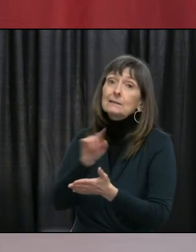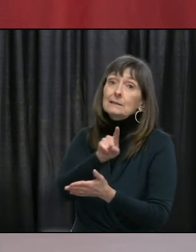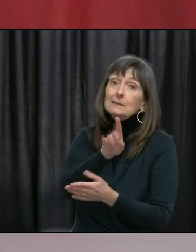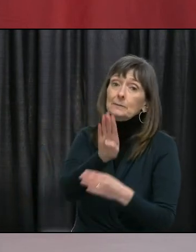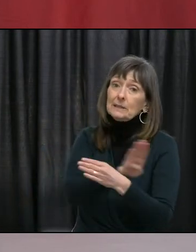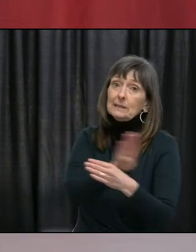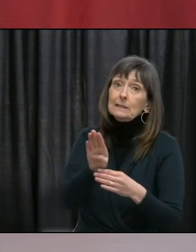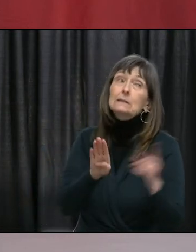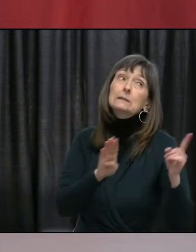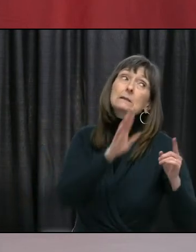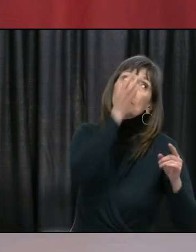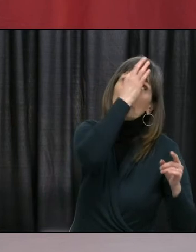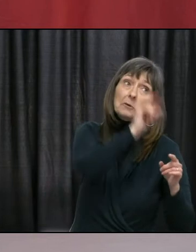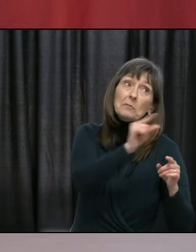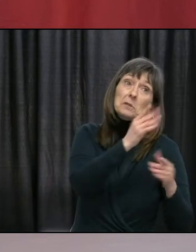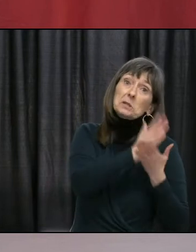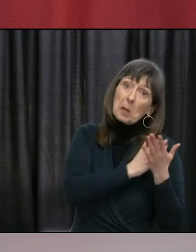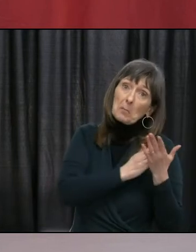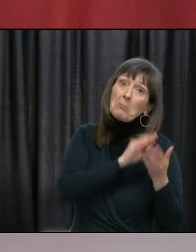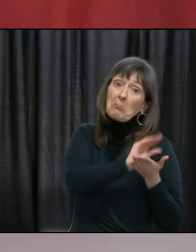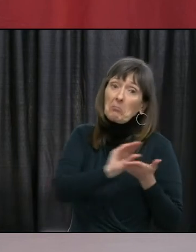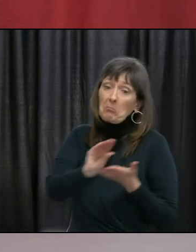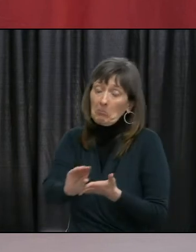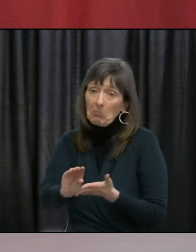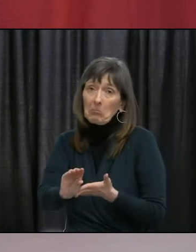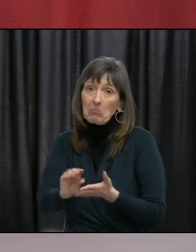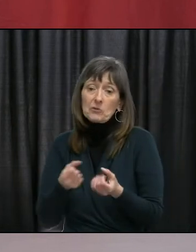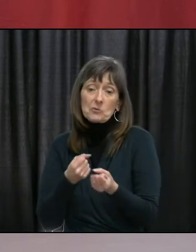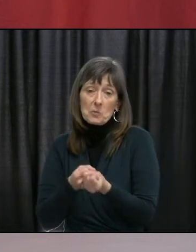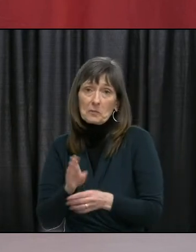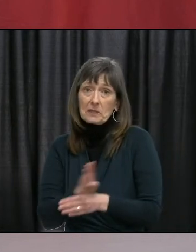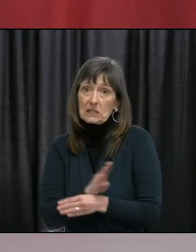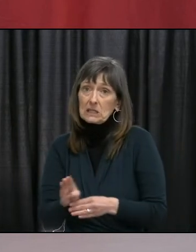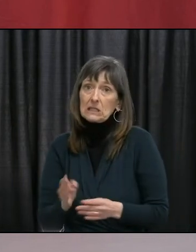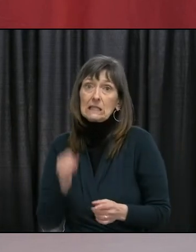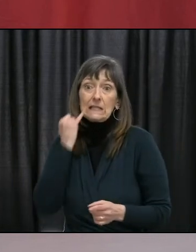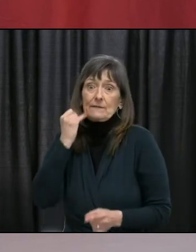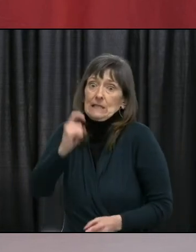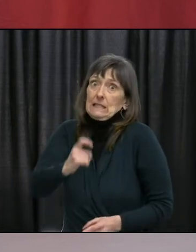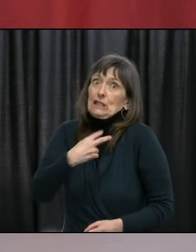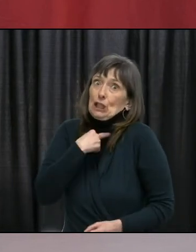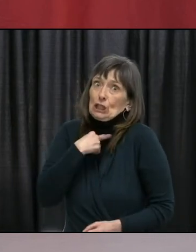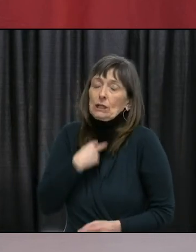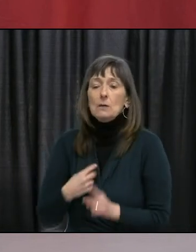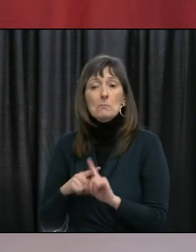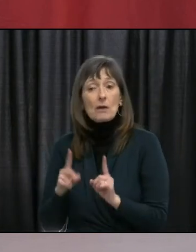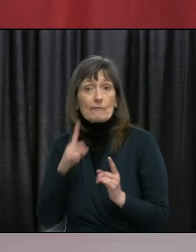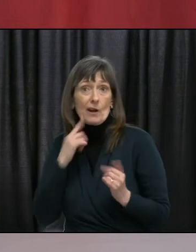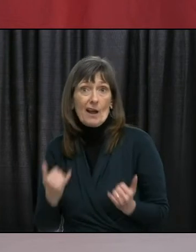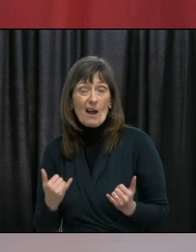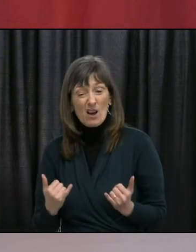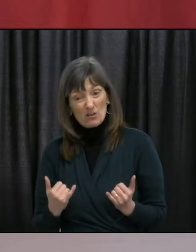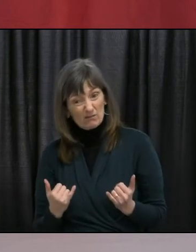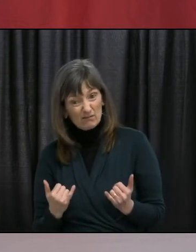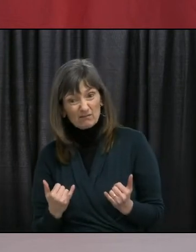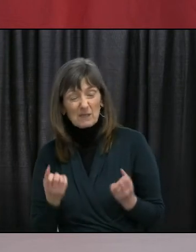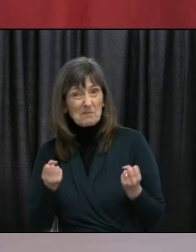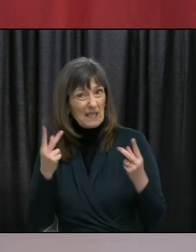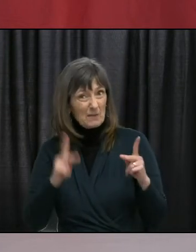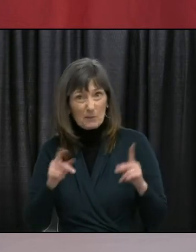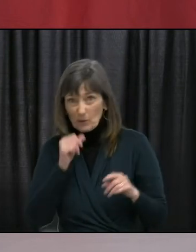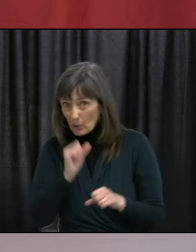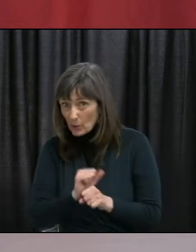some supports in place in areas that would need, and that was the only option. But right now in Newfoundland and Labrador, given where we are with so many people